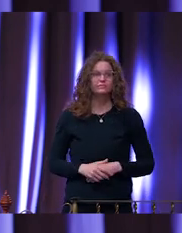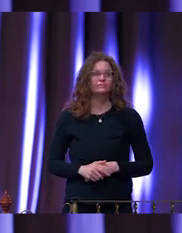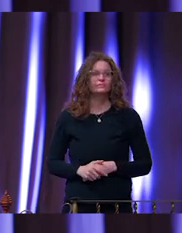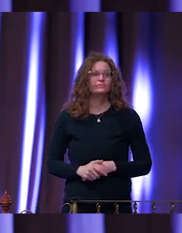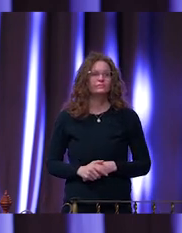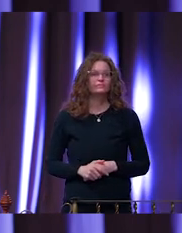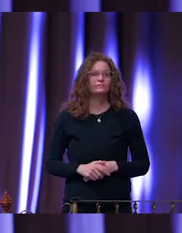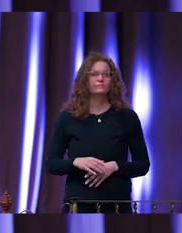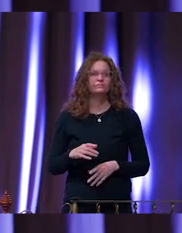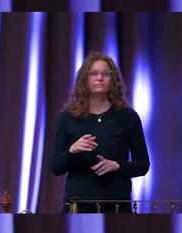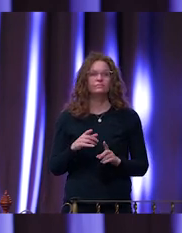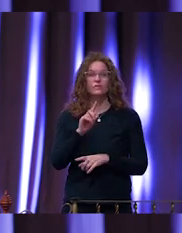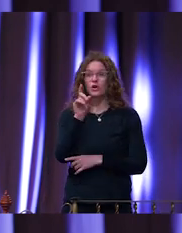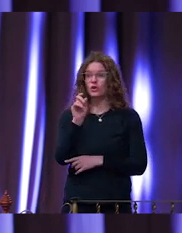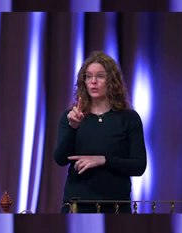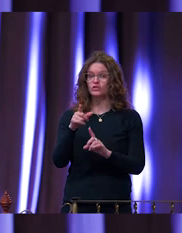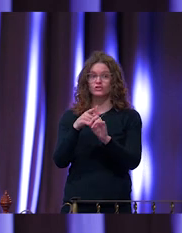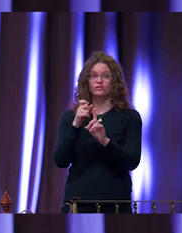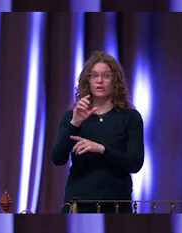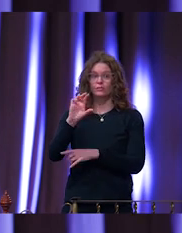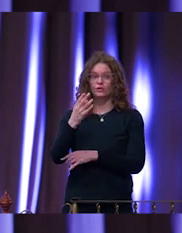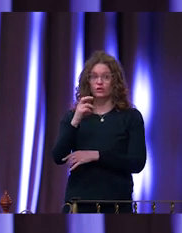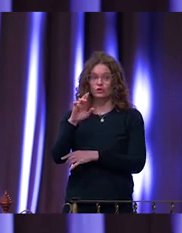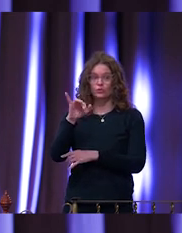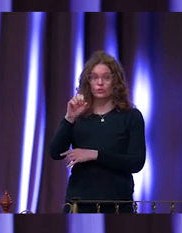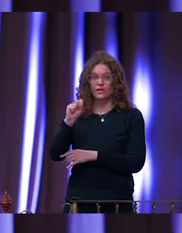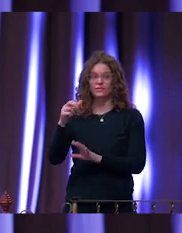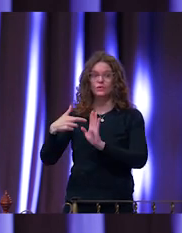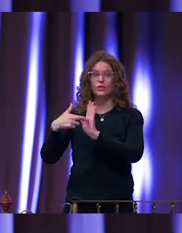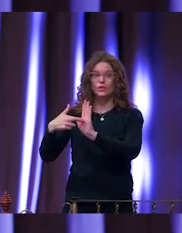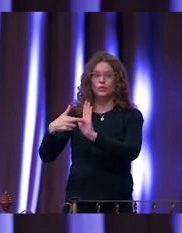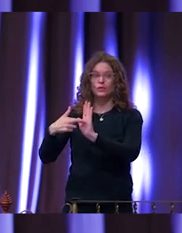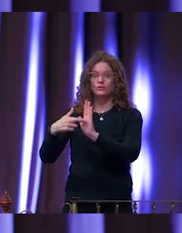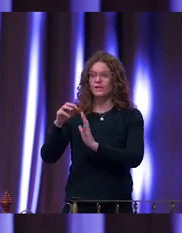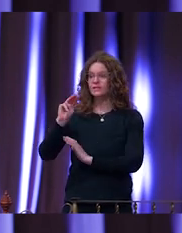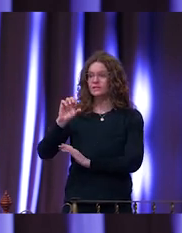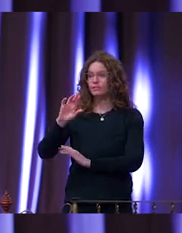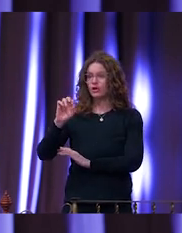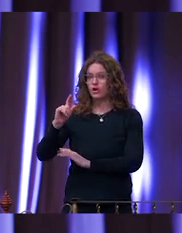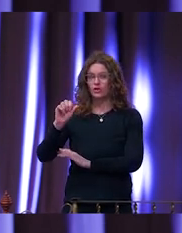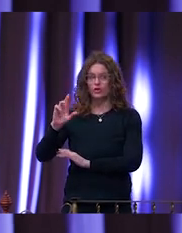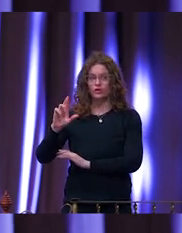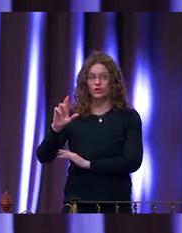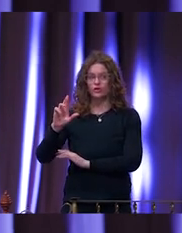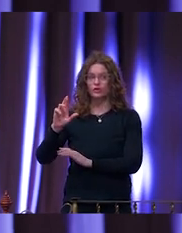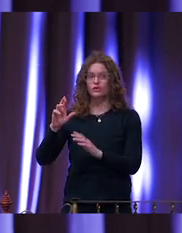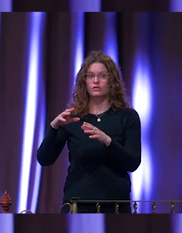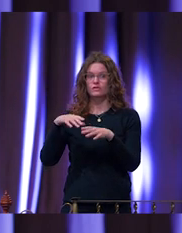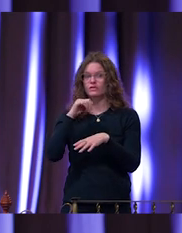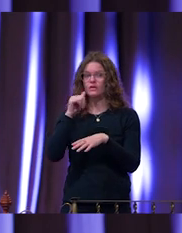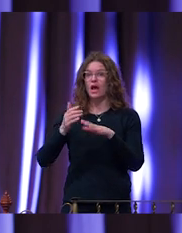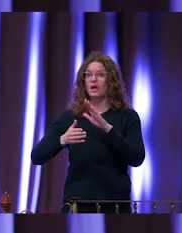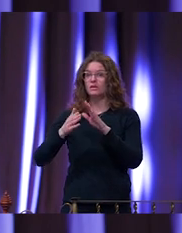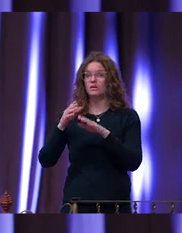I have a question from Christoph Pricing, who represents MacArthur-Driehaus grantee Non-Op Open Opera Works. Christoph